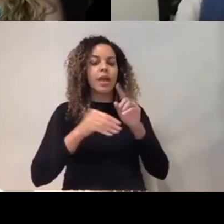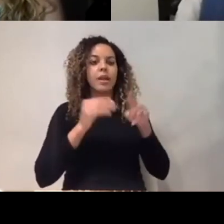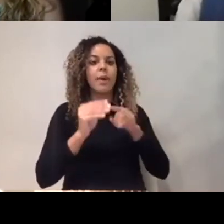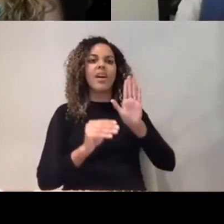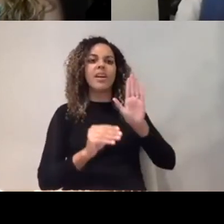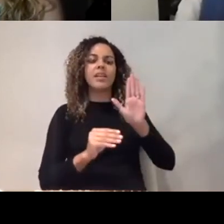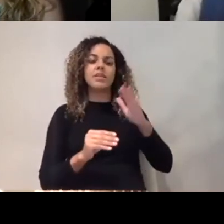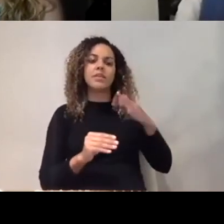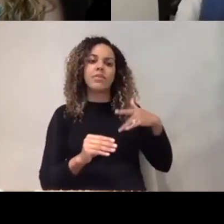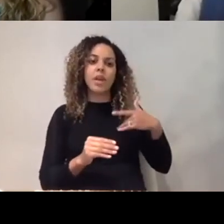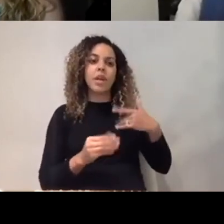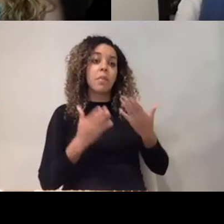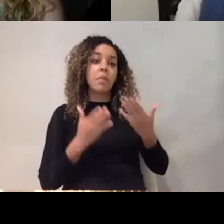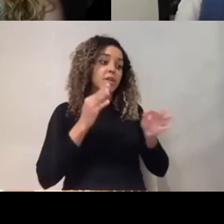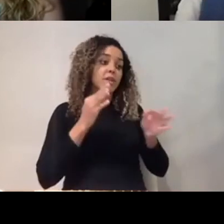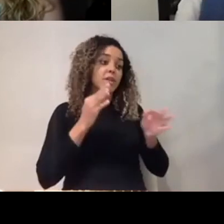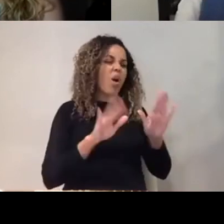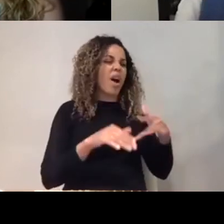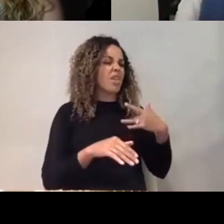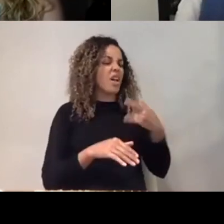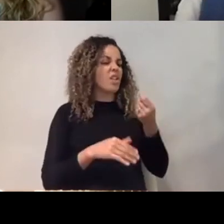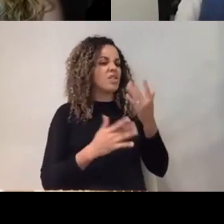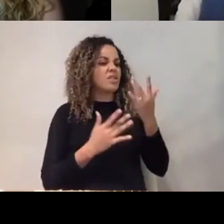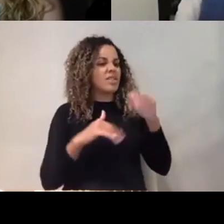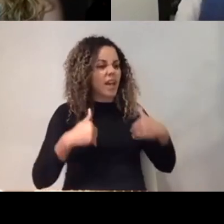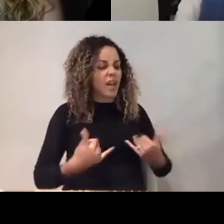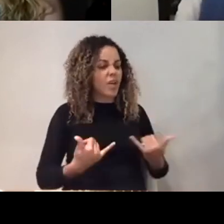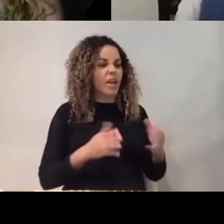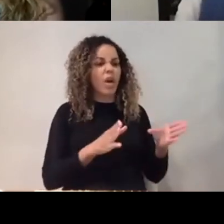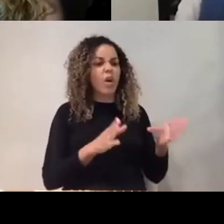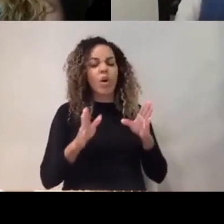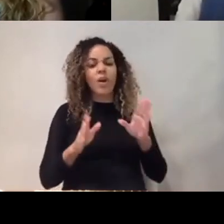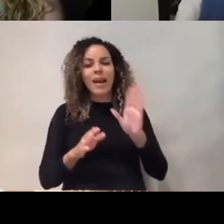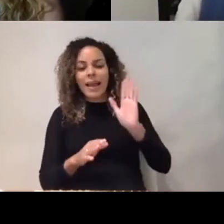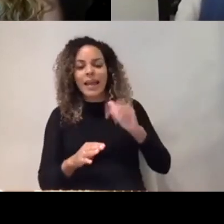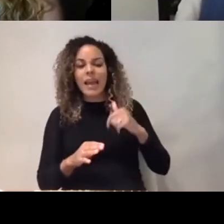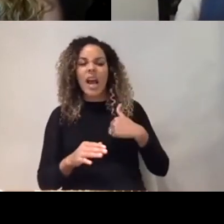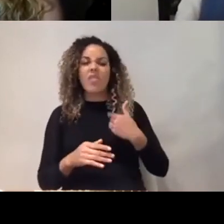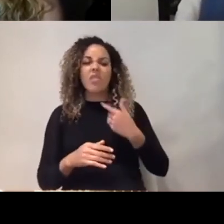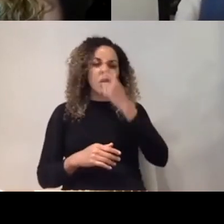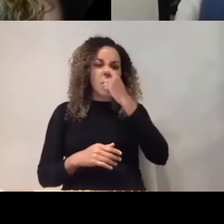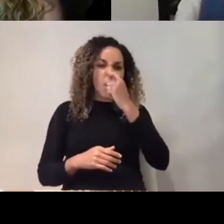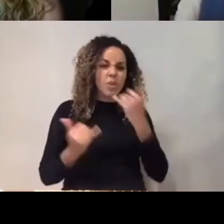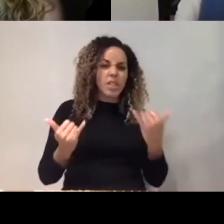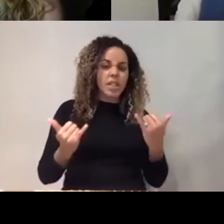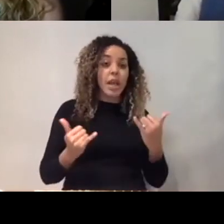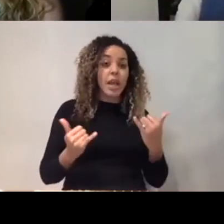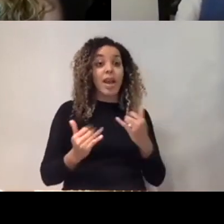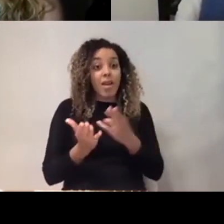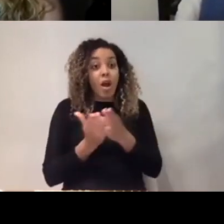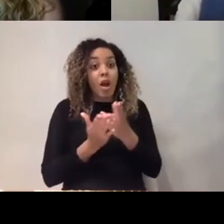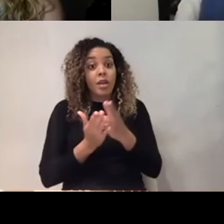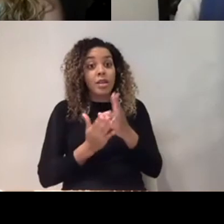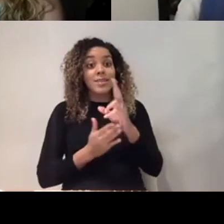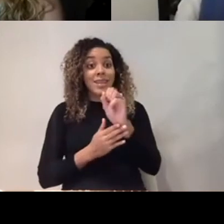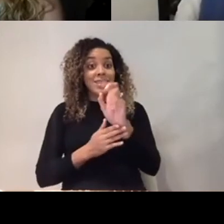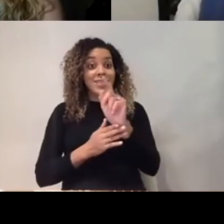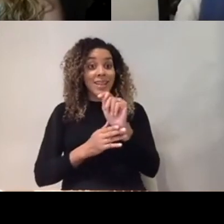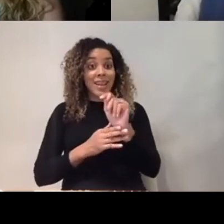little tired, or whether it be, hey, I do have a cold, or whatever that might be. The truth is sets are used to